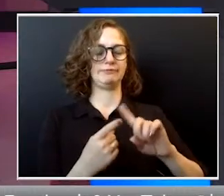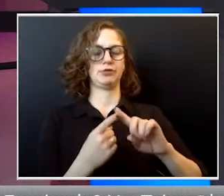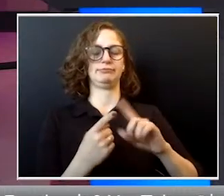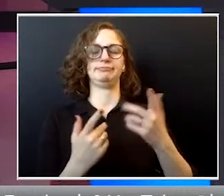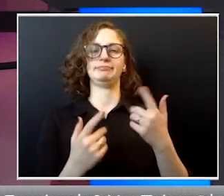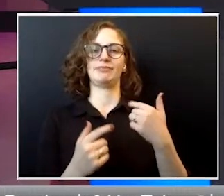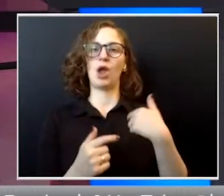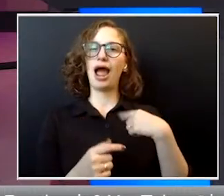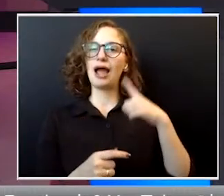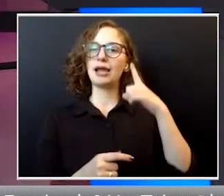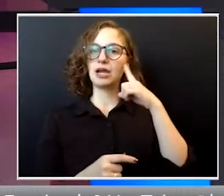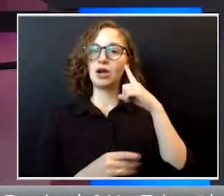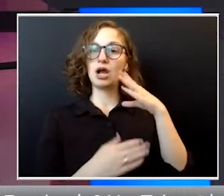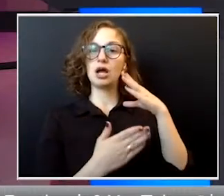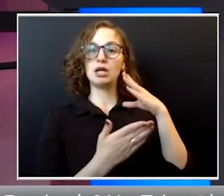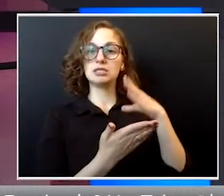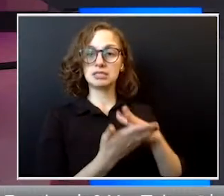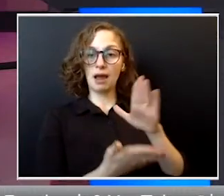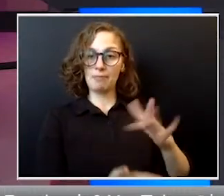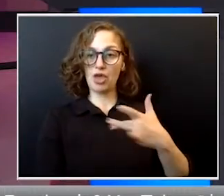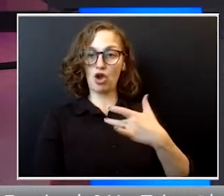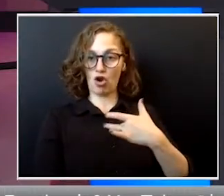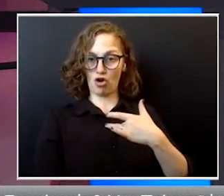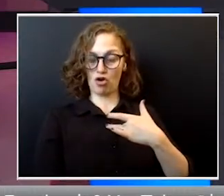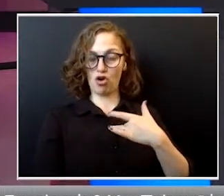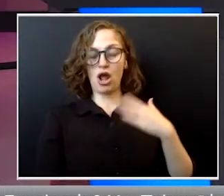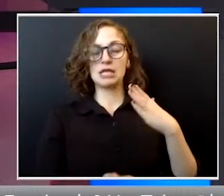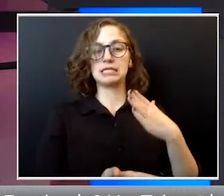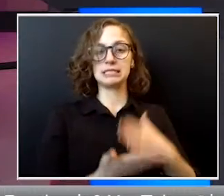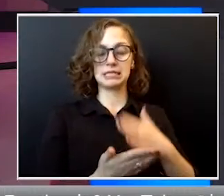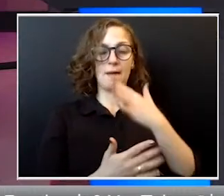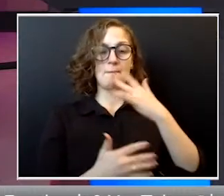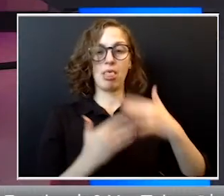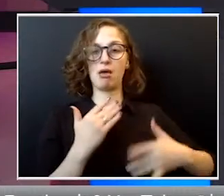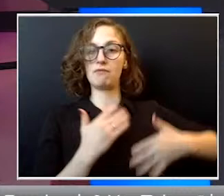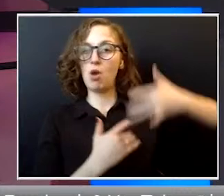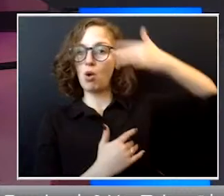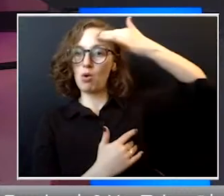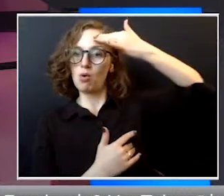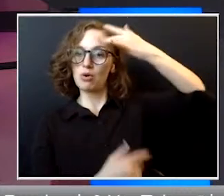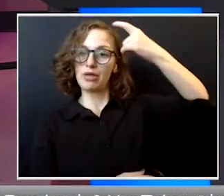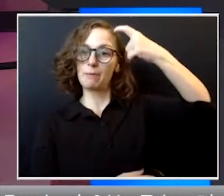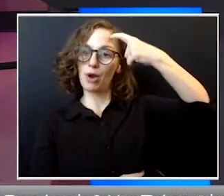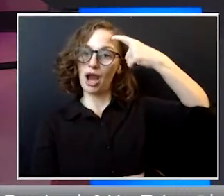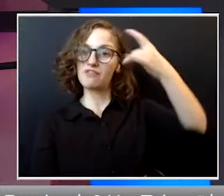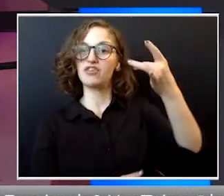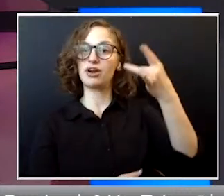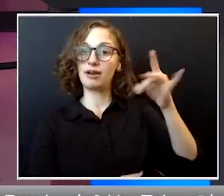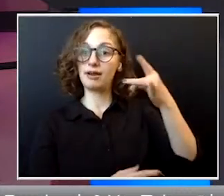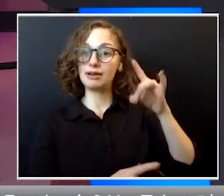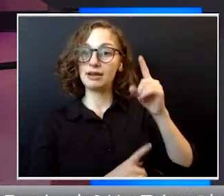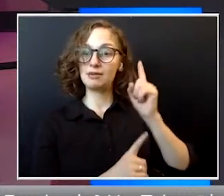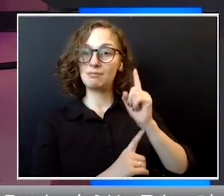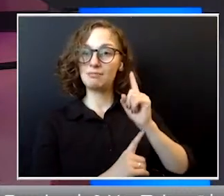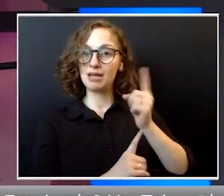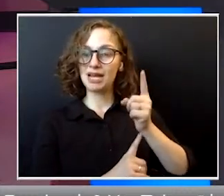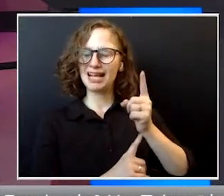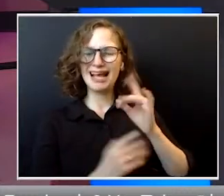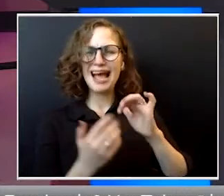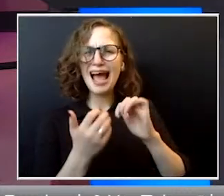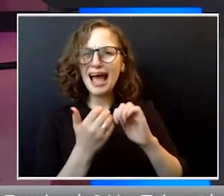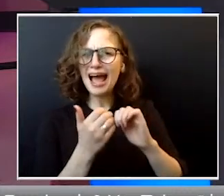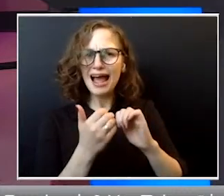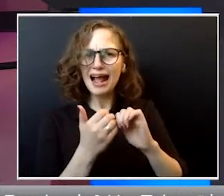patient's heart and stop blood flow to brain for 18 minutes, how is it possible to do that